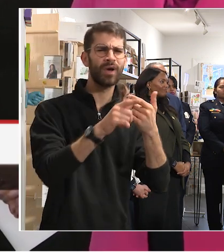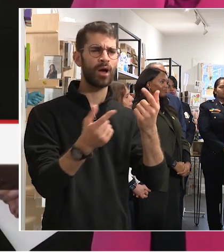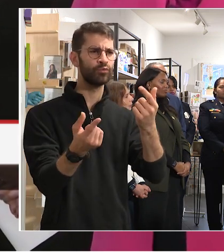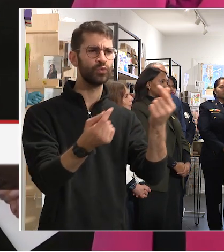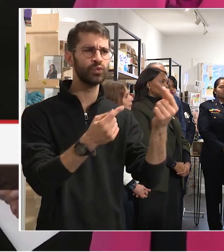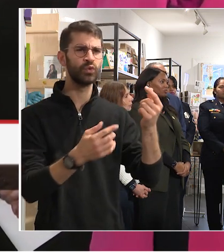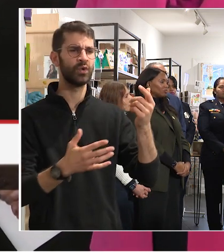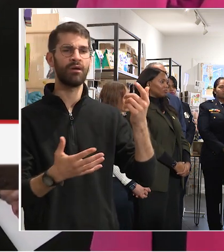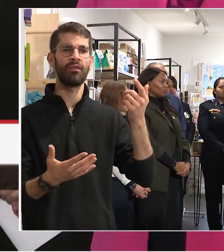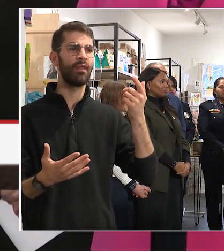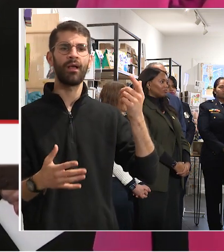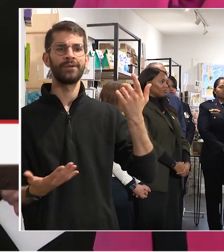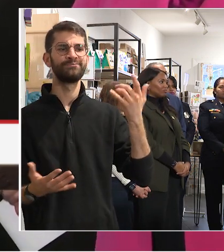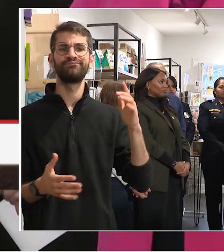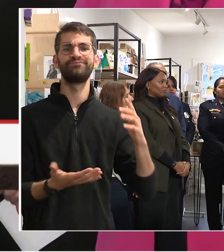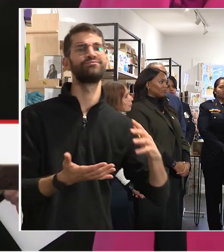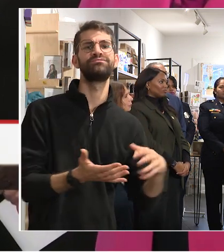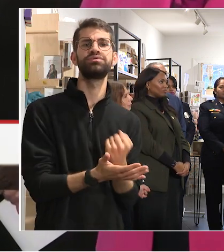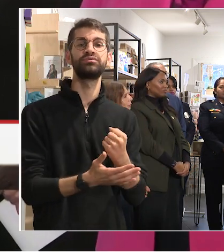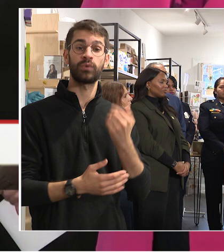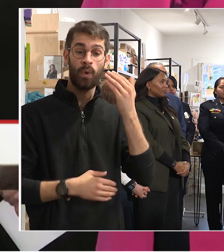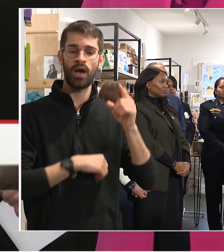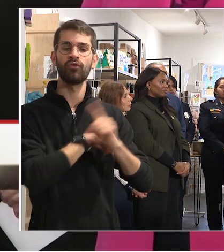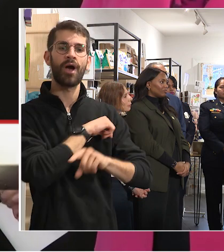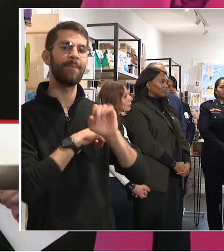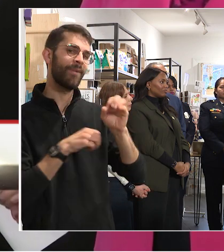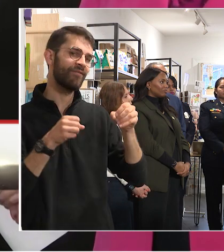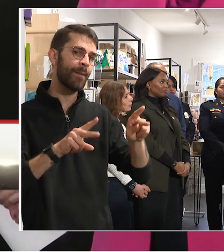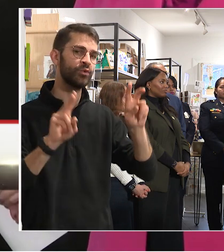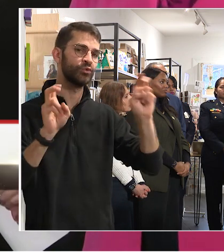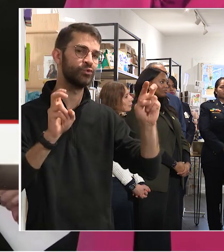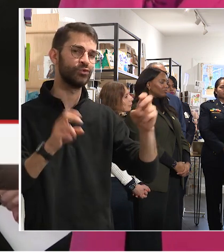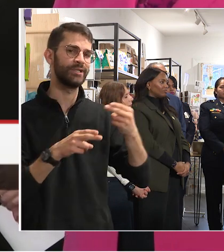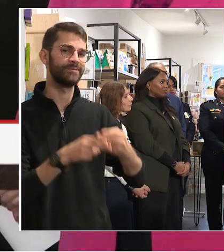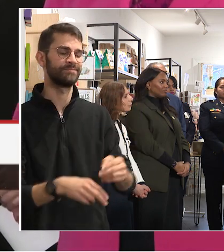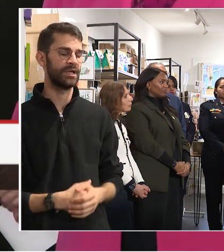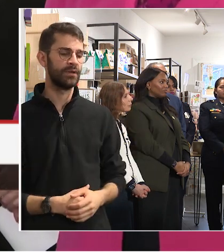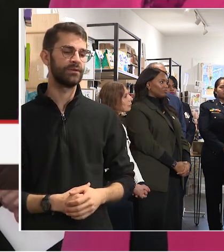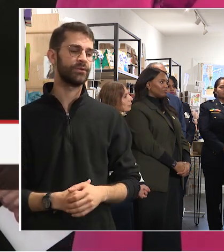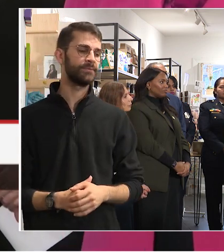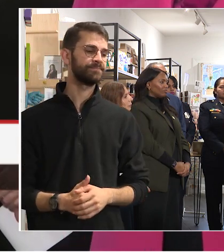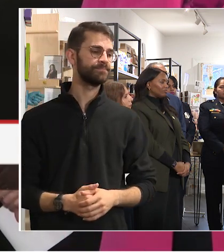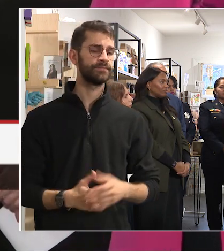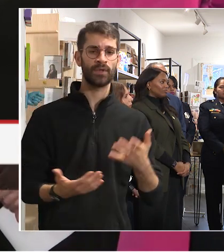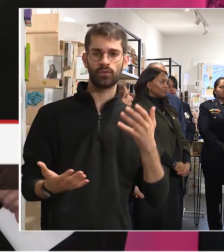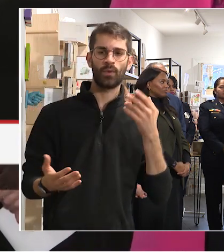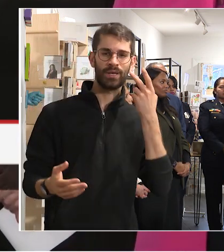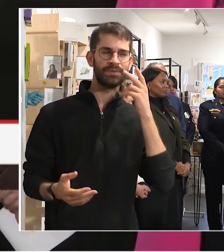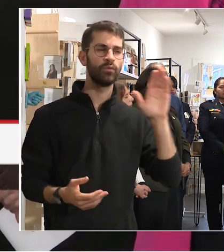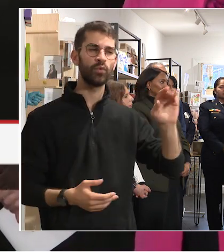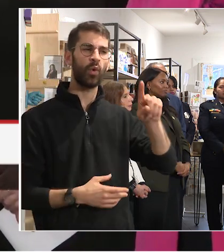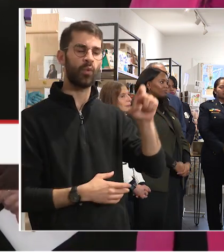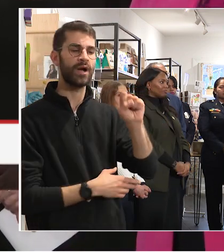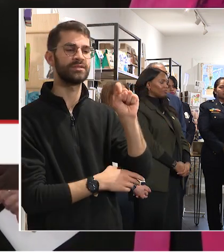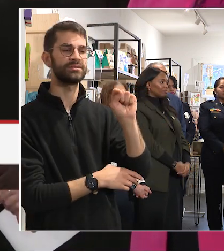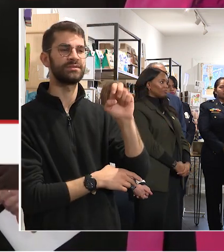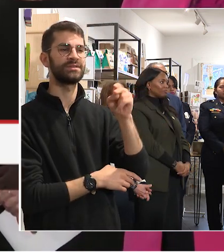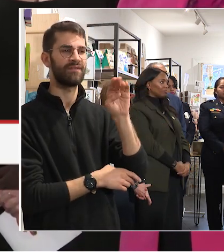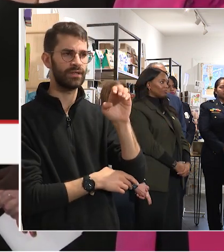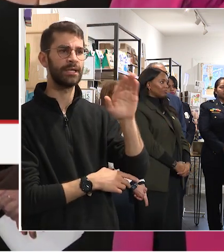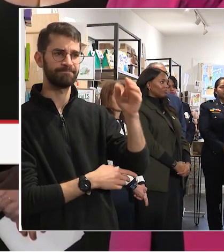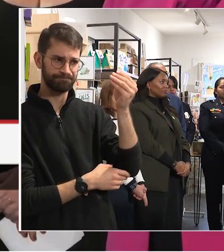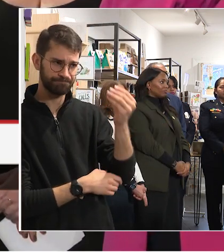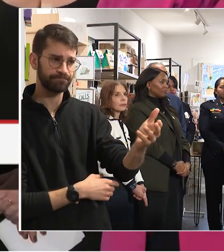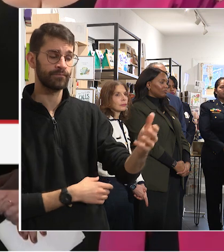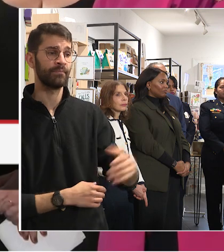thought processes around crimes of opportunity. And Stephanie, to your question, we will,